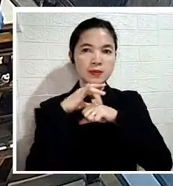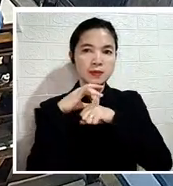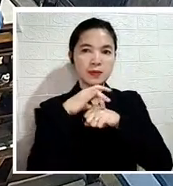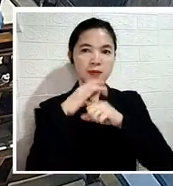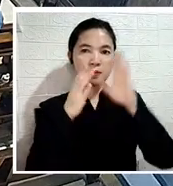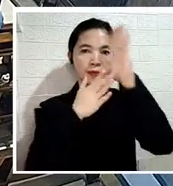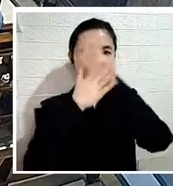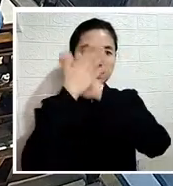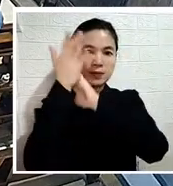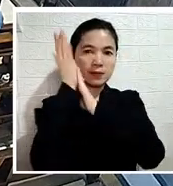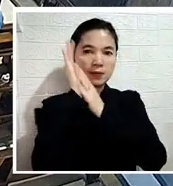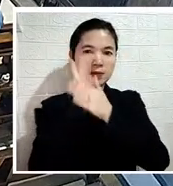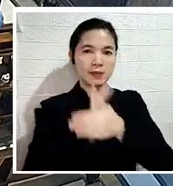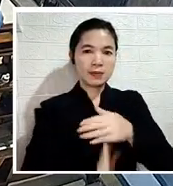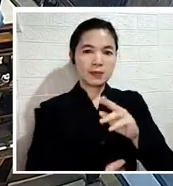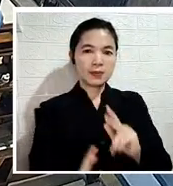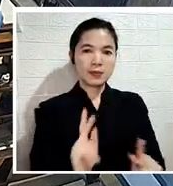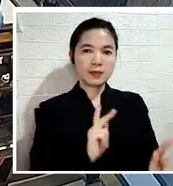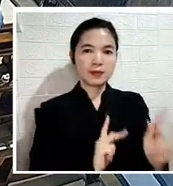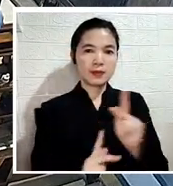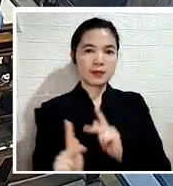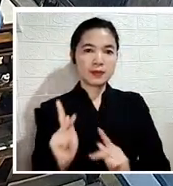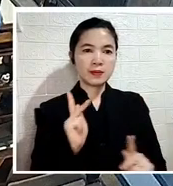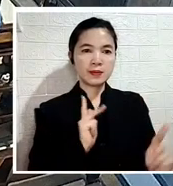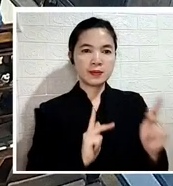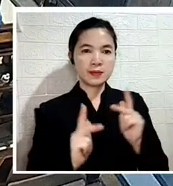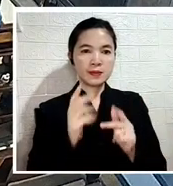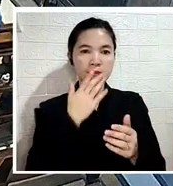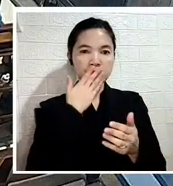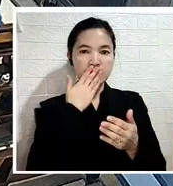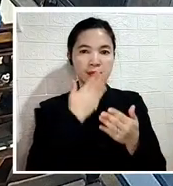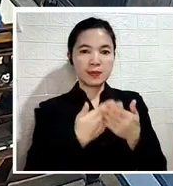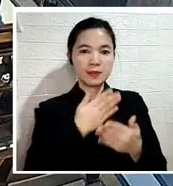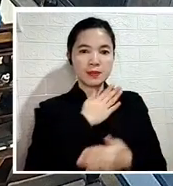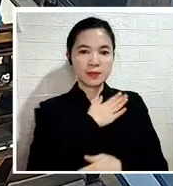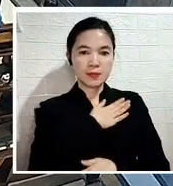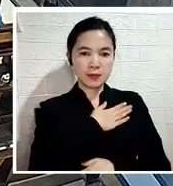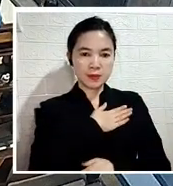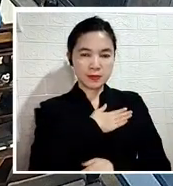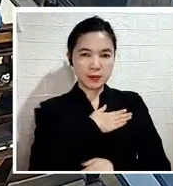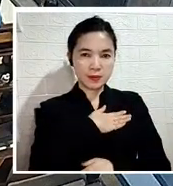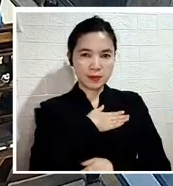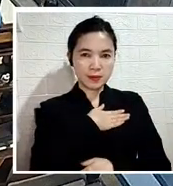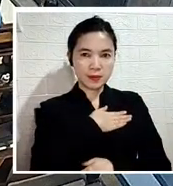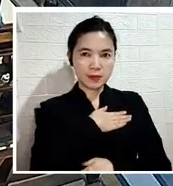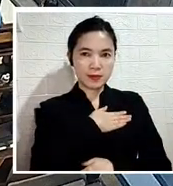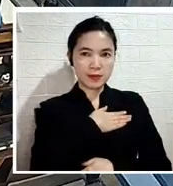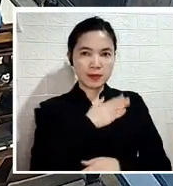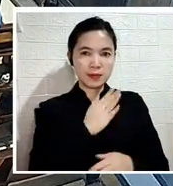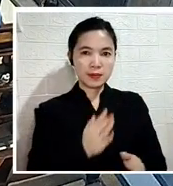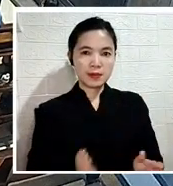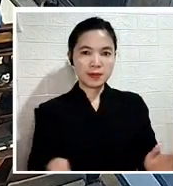earth, peace to people of good will.